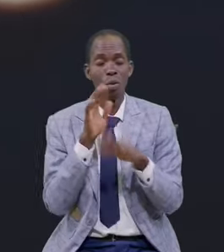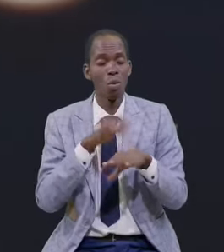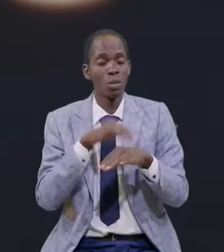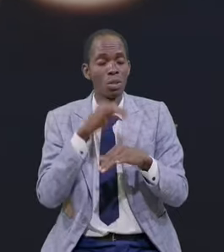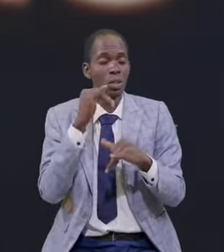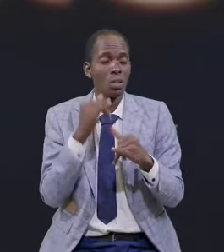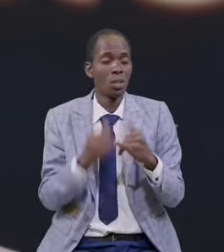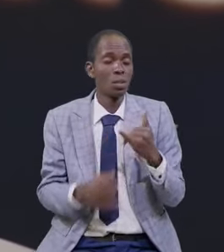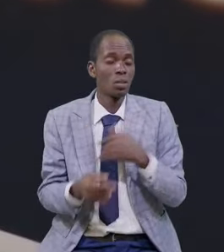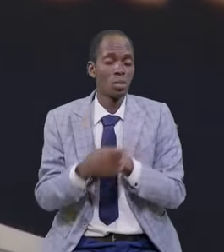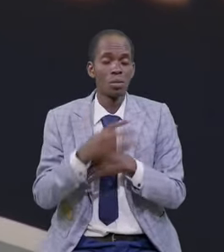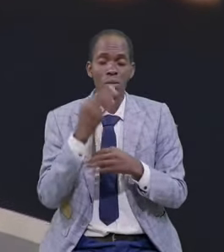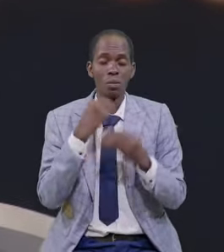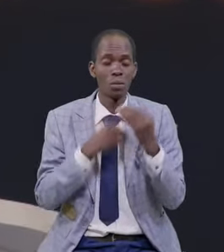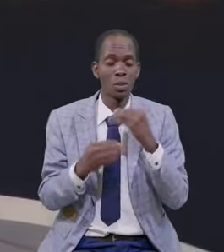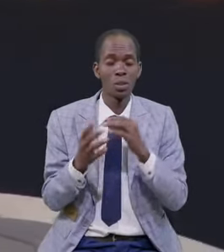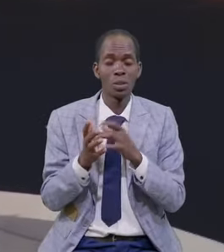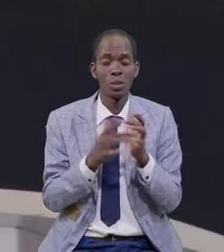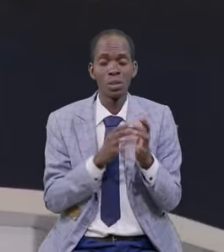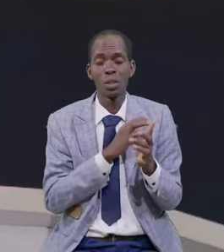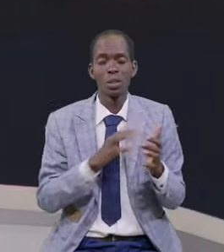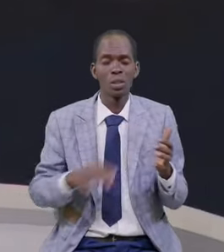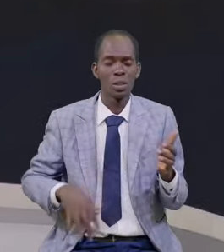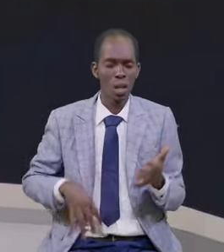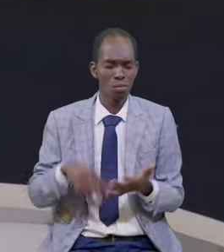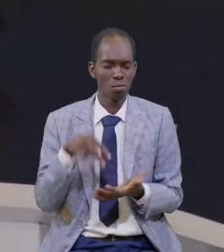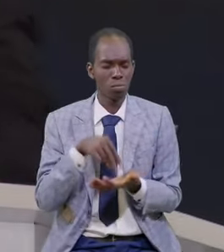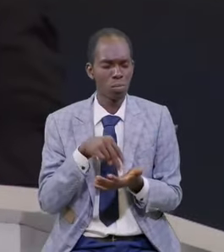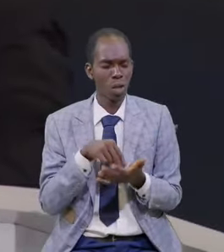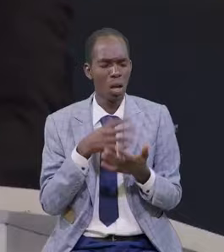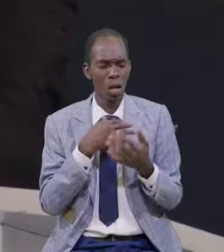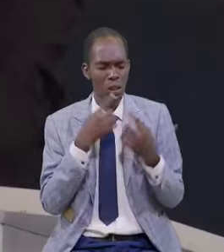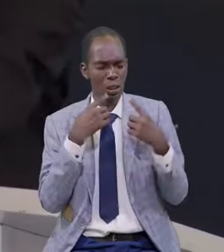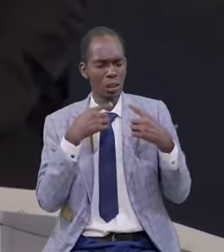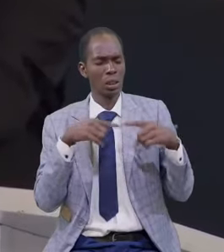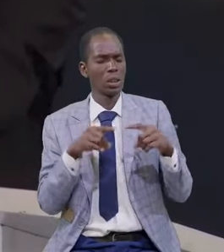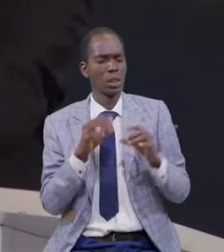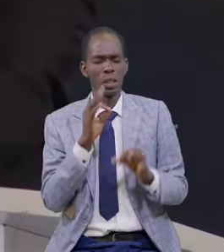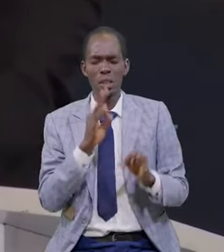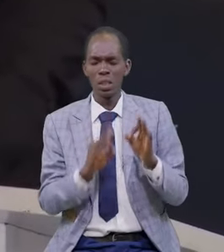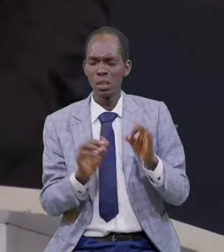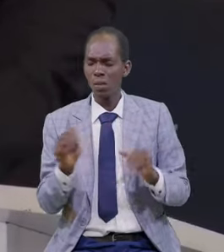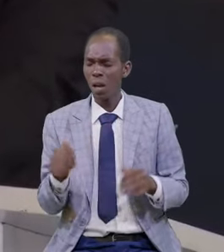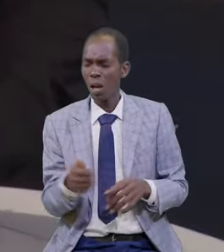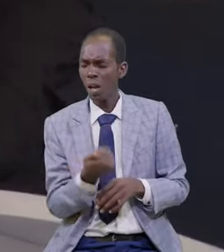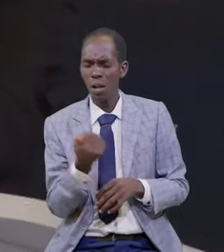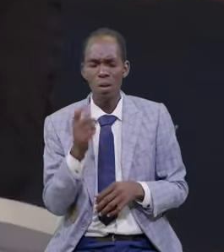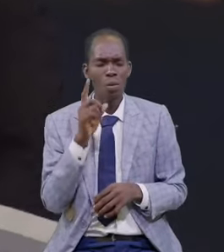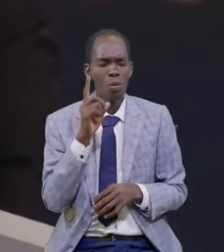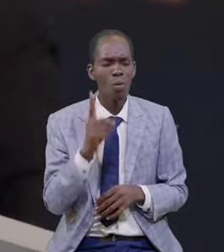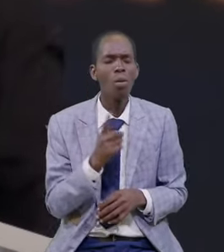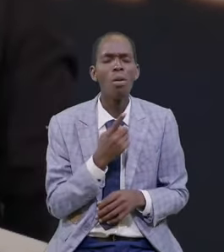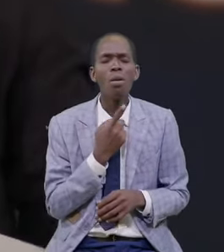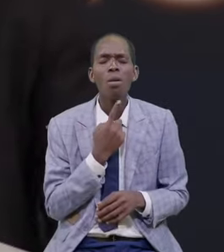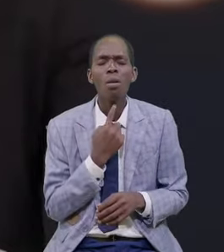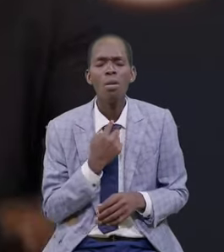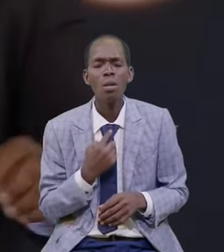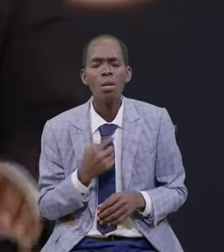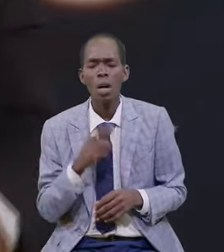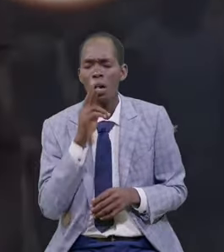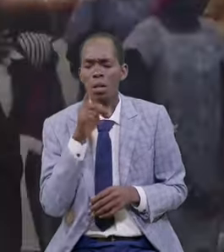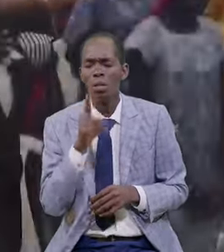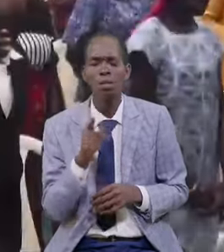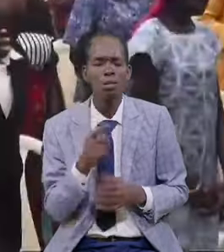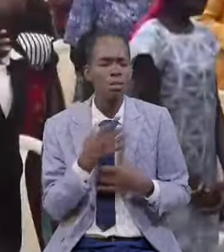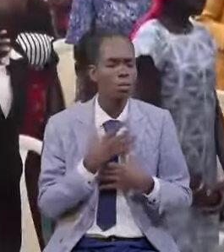any man thir If any man thir are you thirsty If any man thirst are you thirsty remember